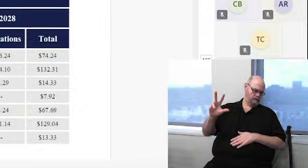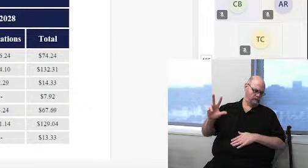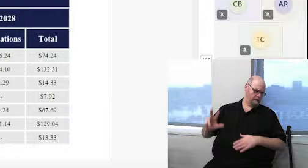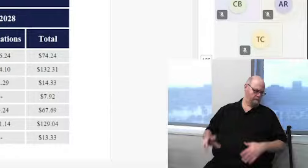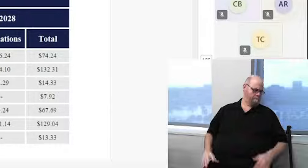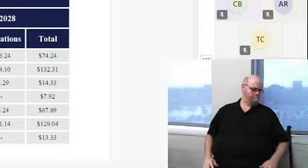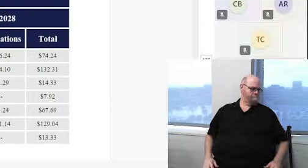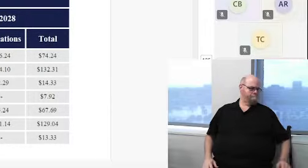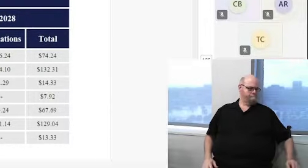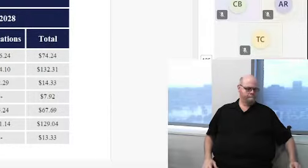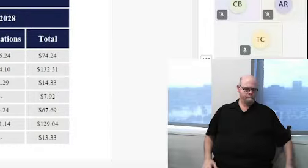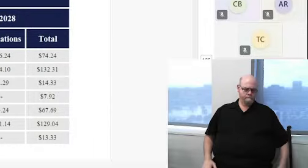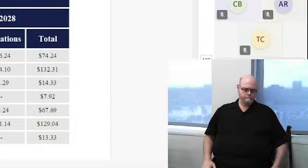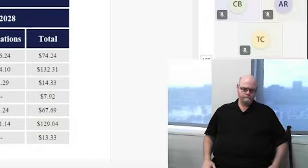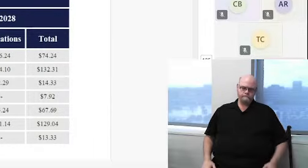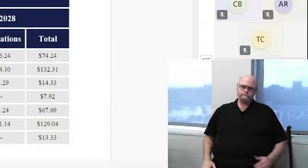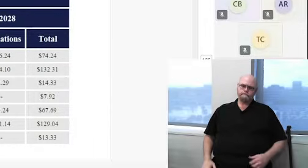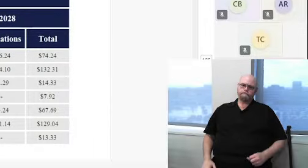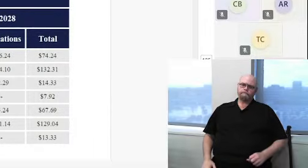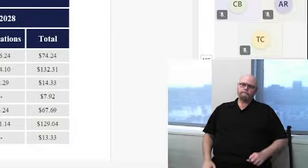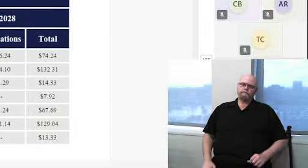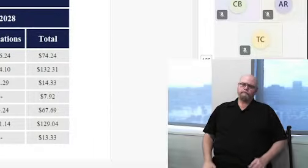2.03?